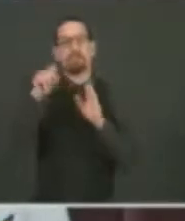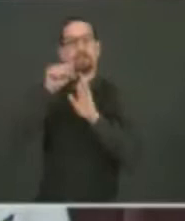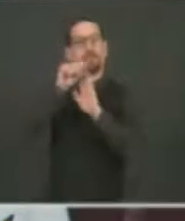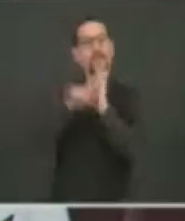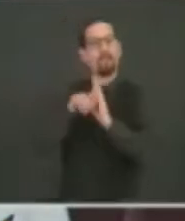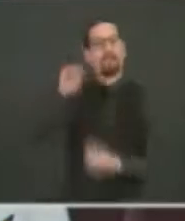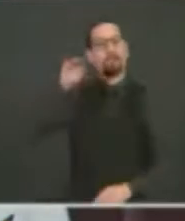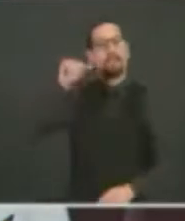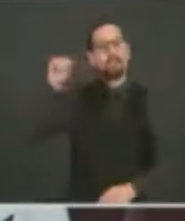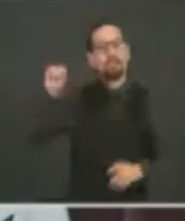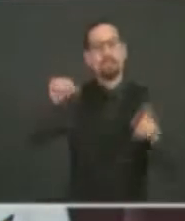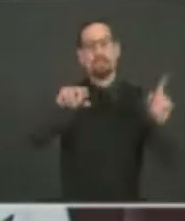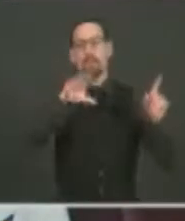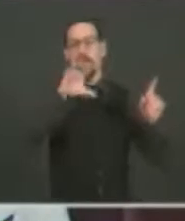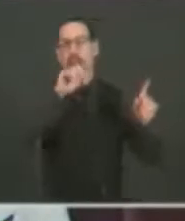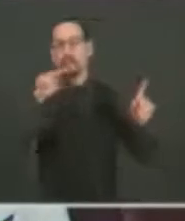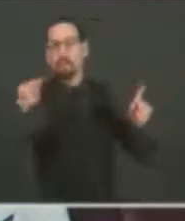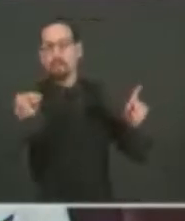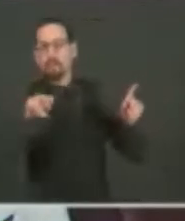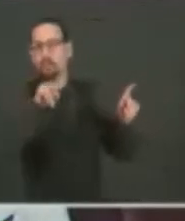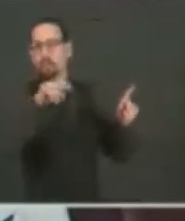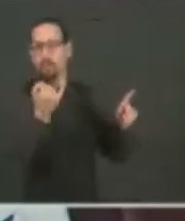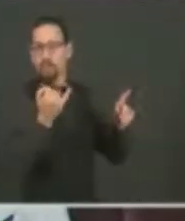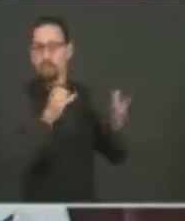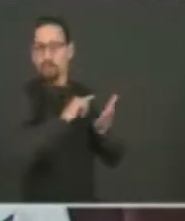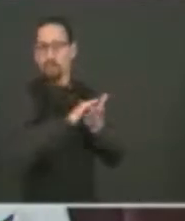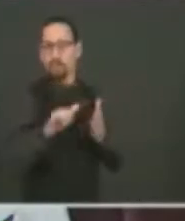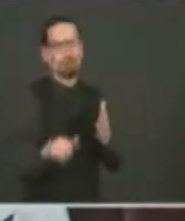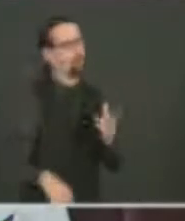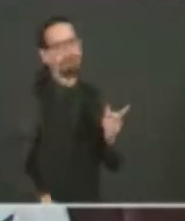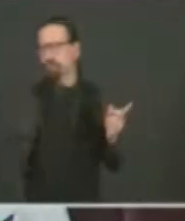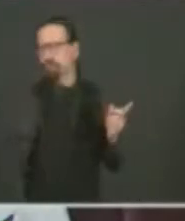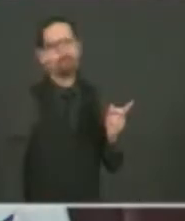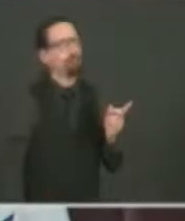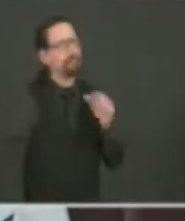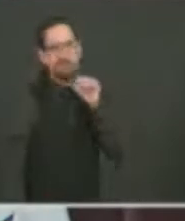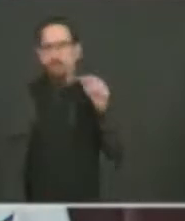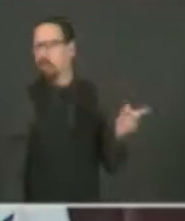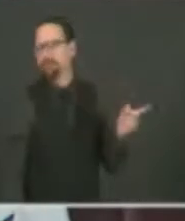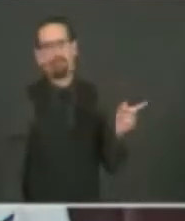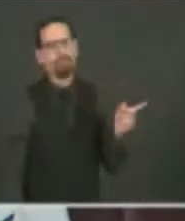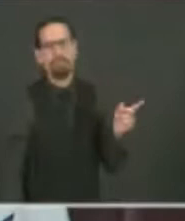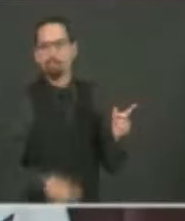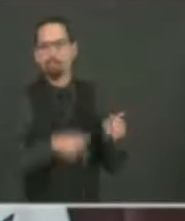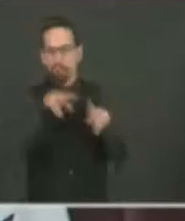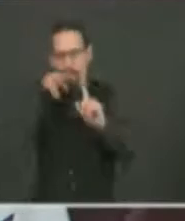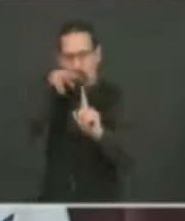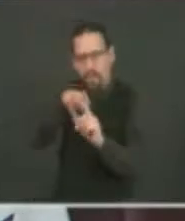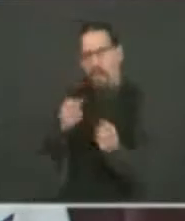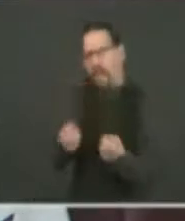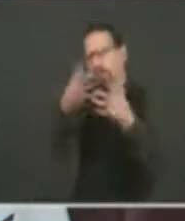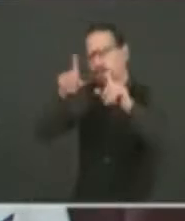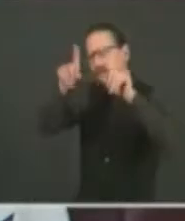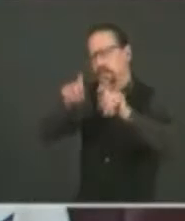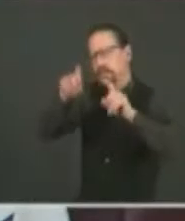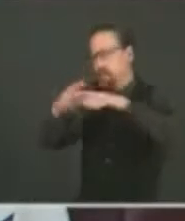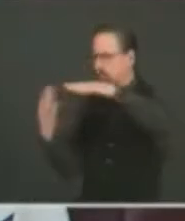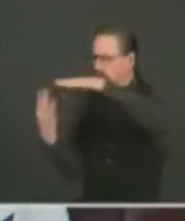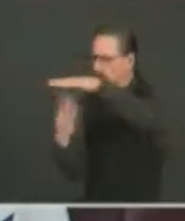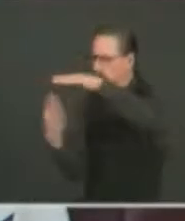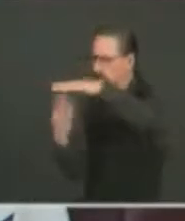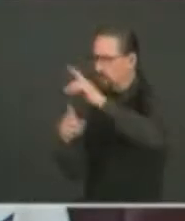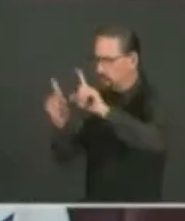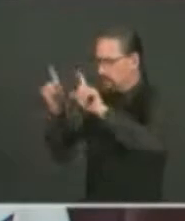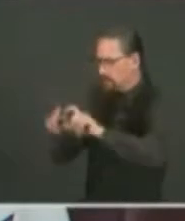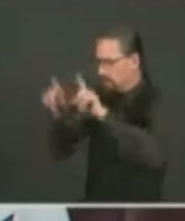state whose businesses will be hurt because of this New York, Connecticut, Massachusetts ban. So if you think it's fun to have those parties which